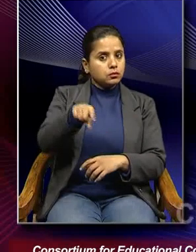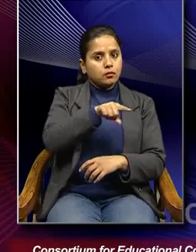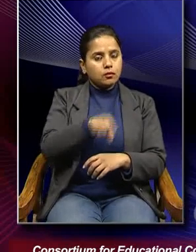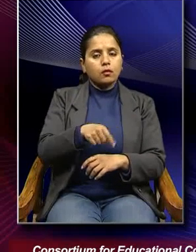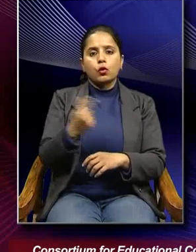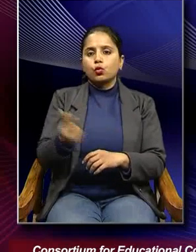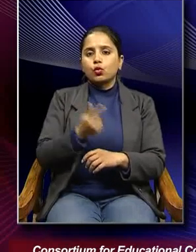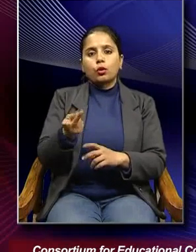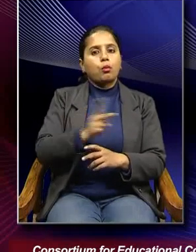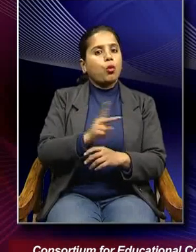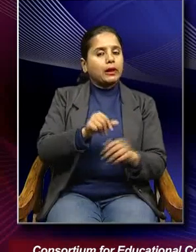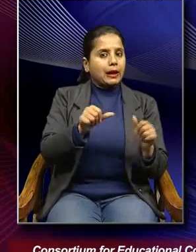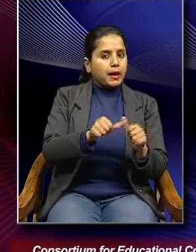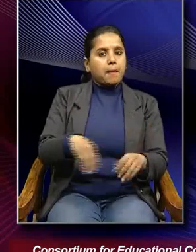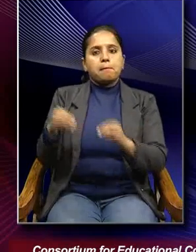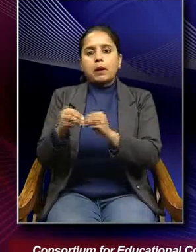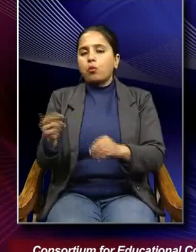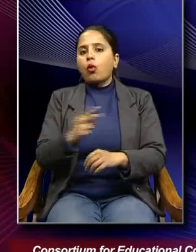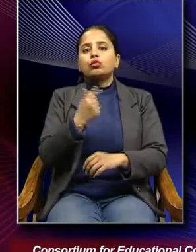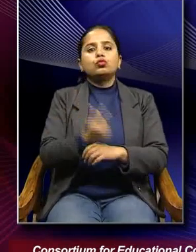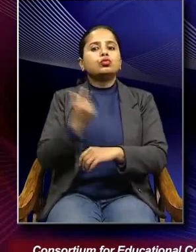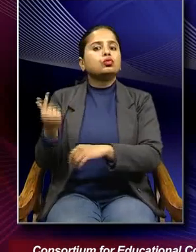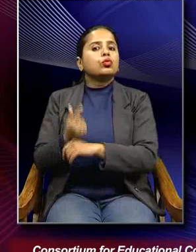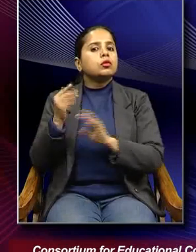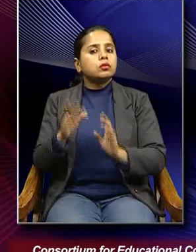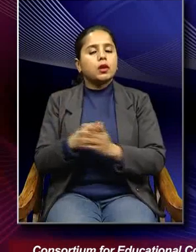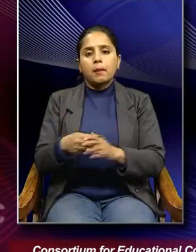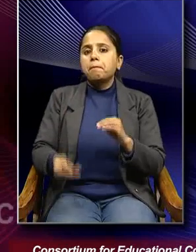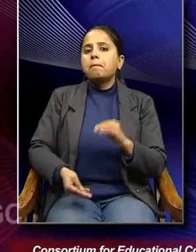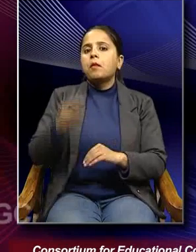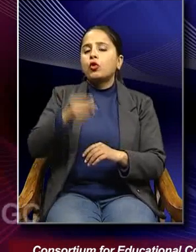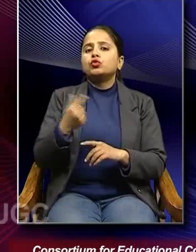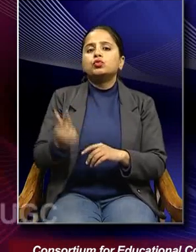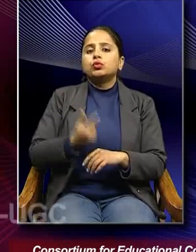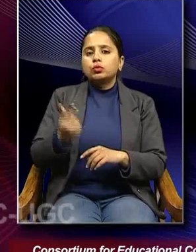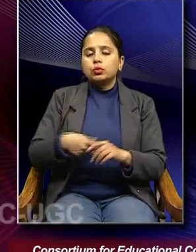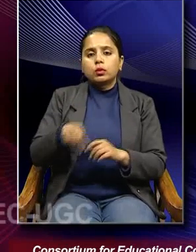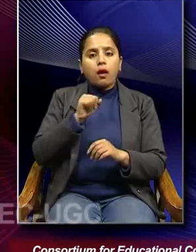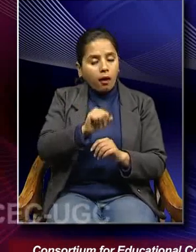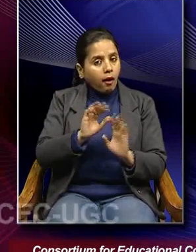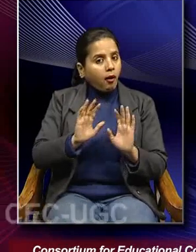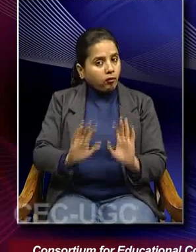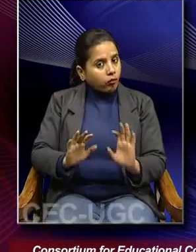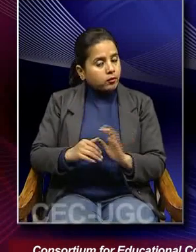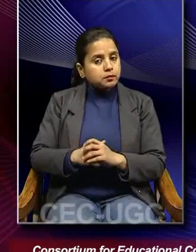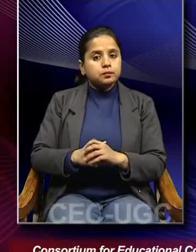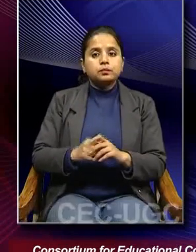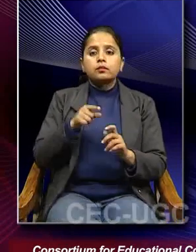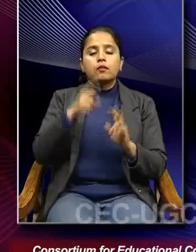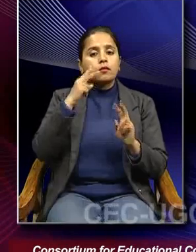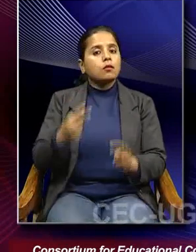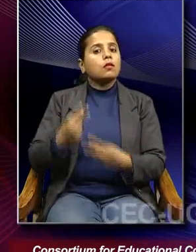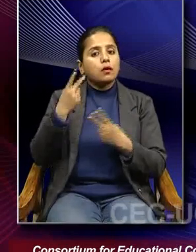consuming, both A and B are consuming more of, they are reflective